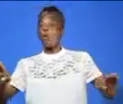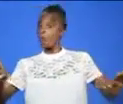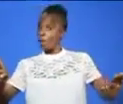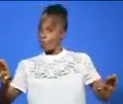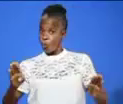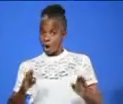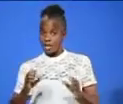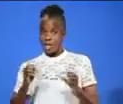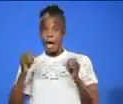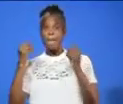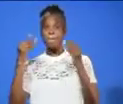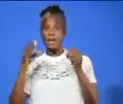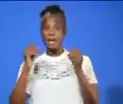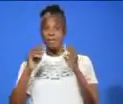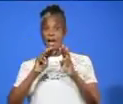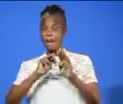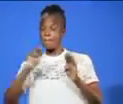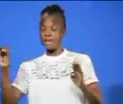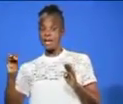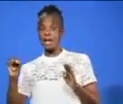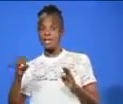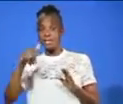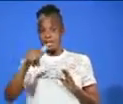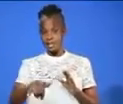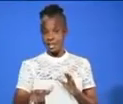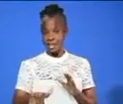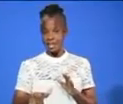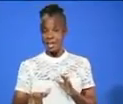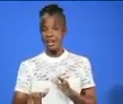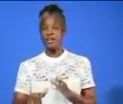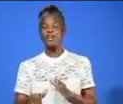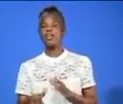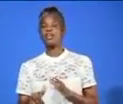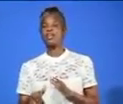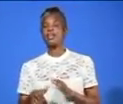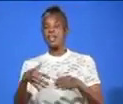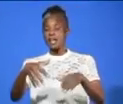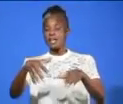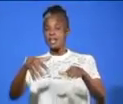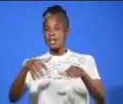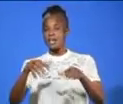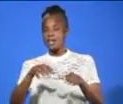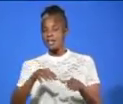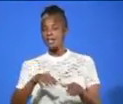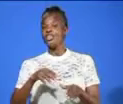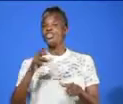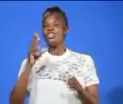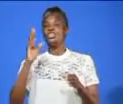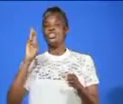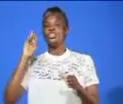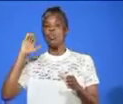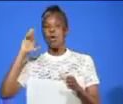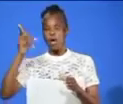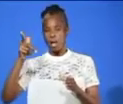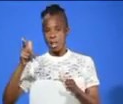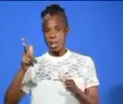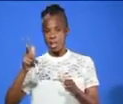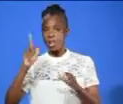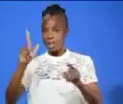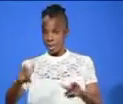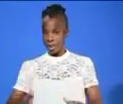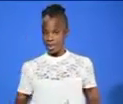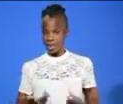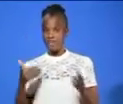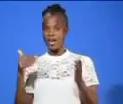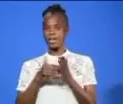and the millions asleep in the mighty deep shall live on this earth again, when those who